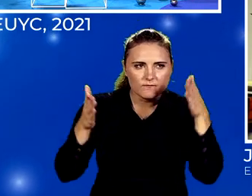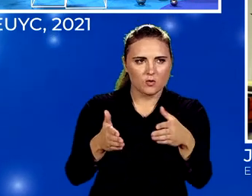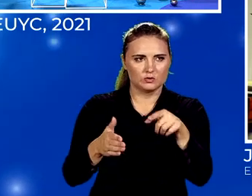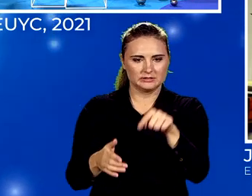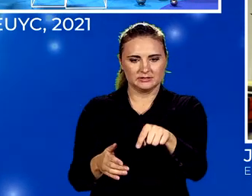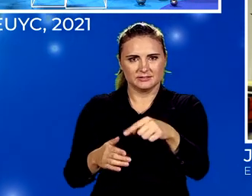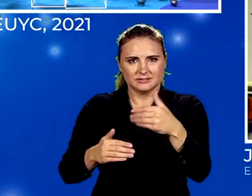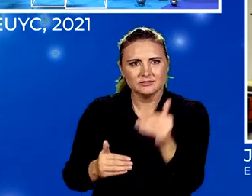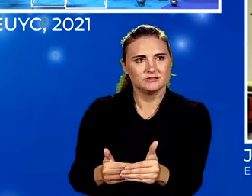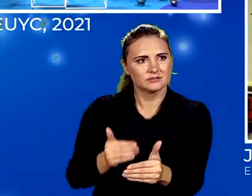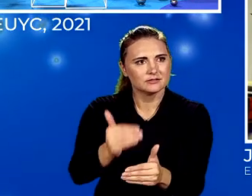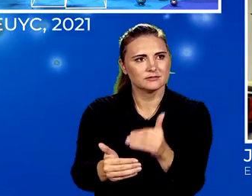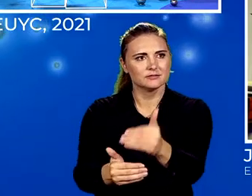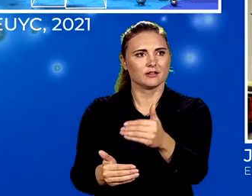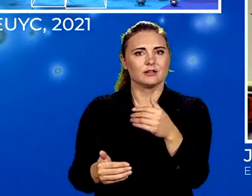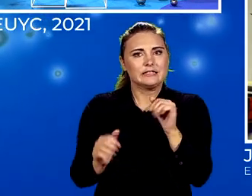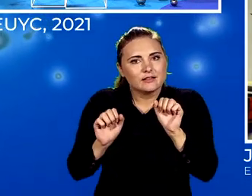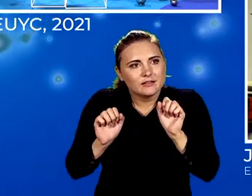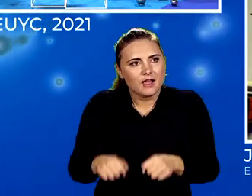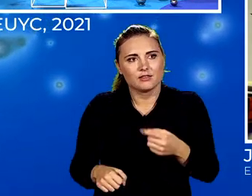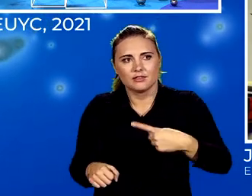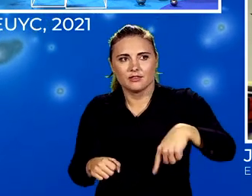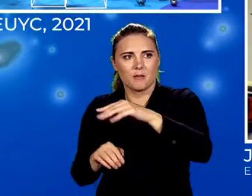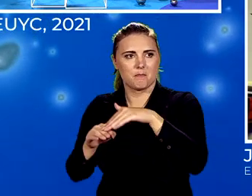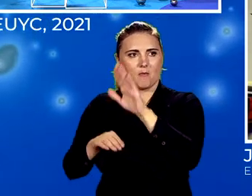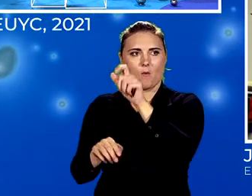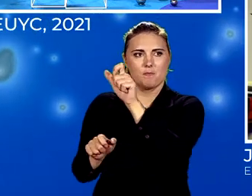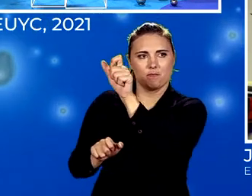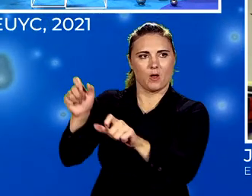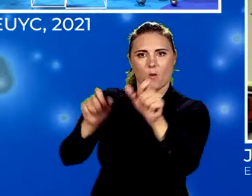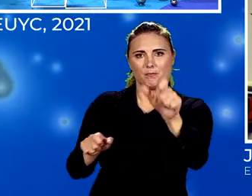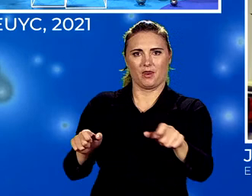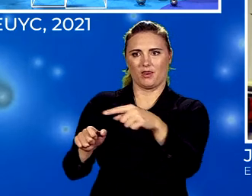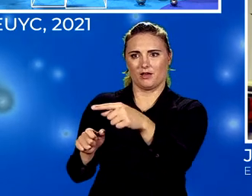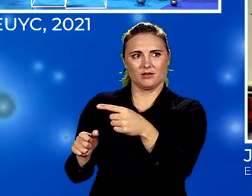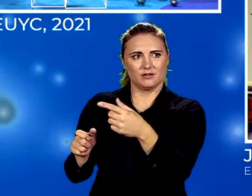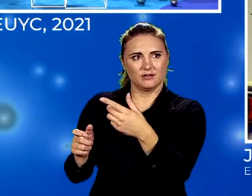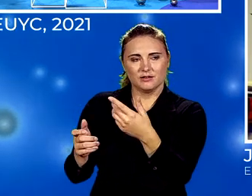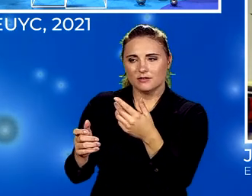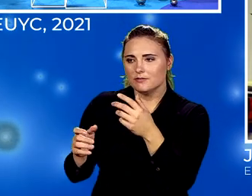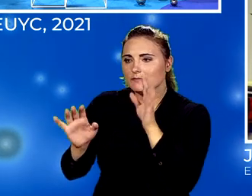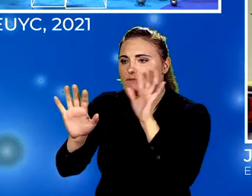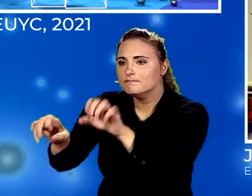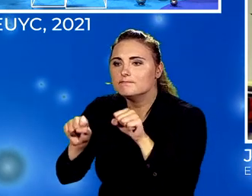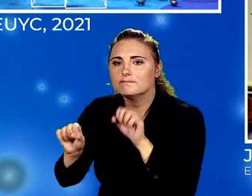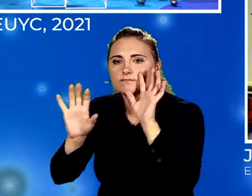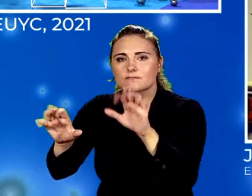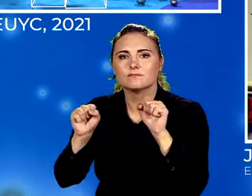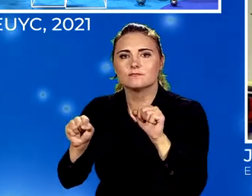the in-person meetings in order to reach out to those young people that they are either have to